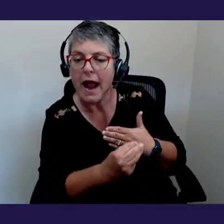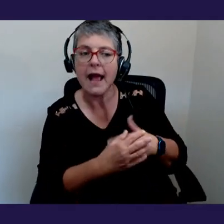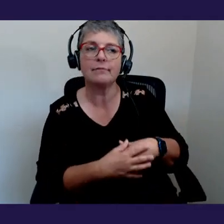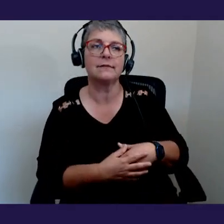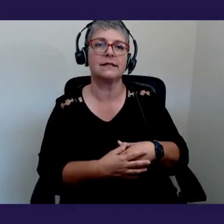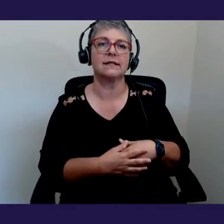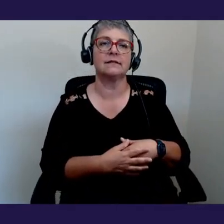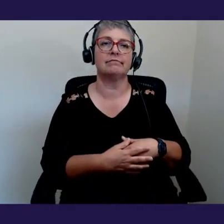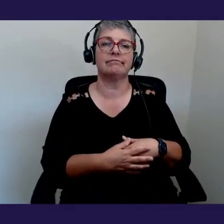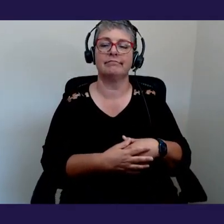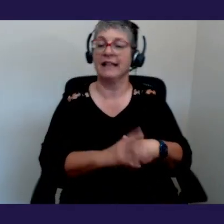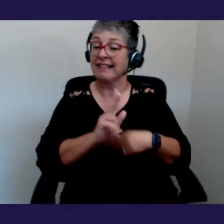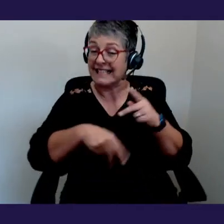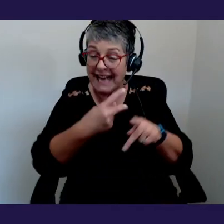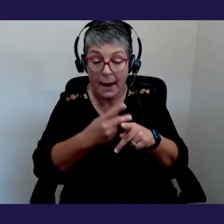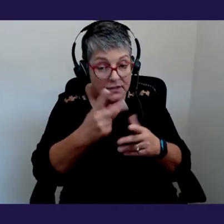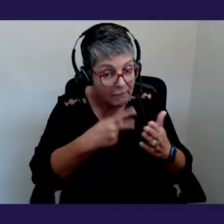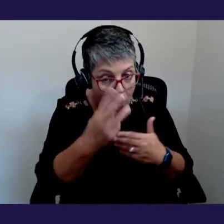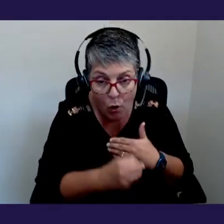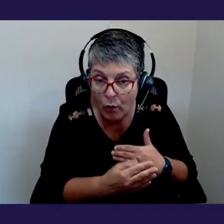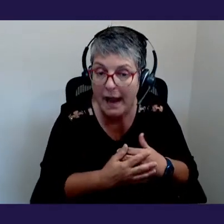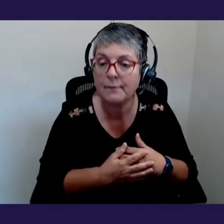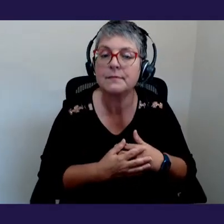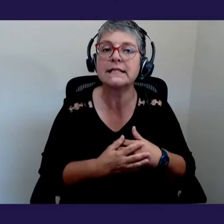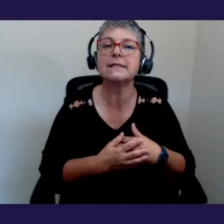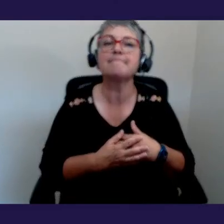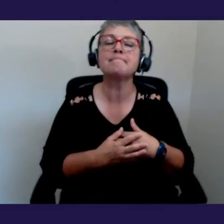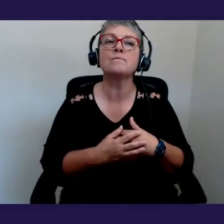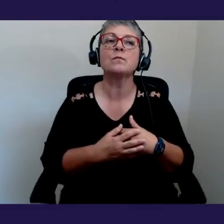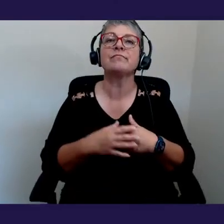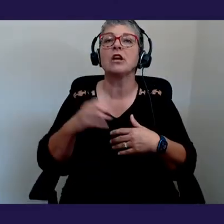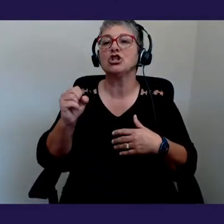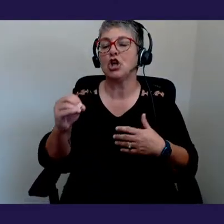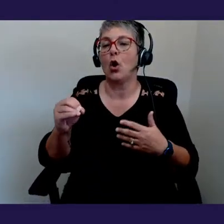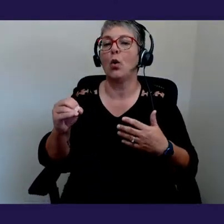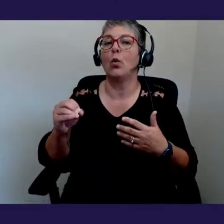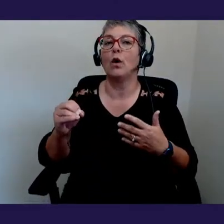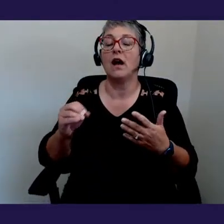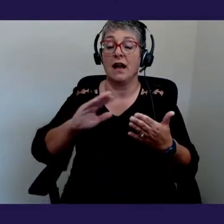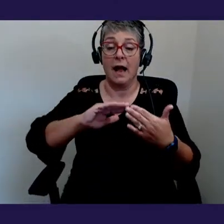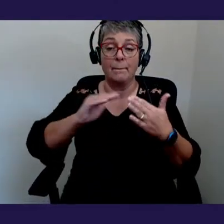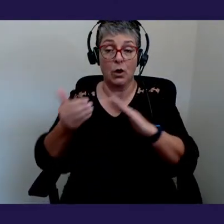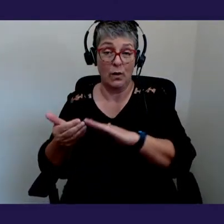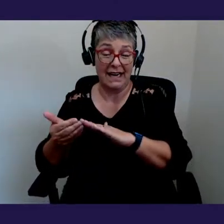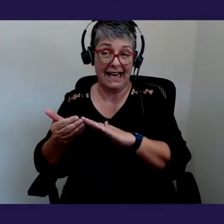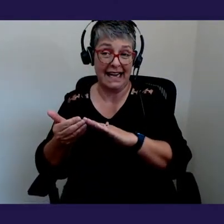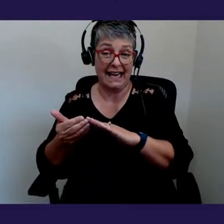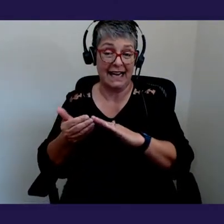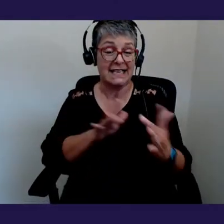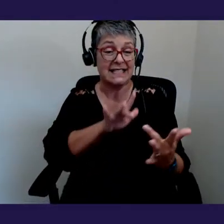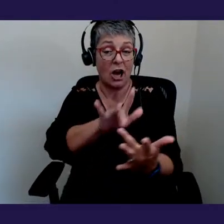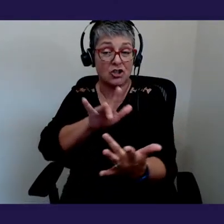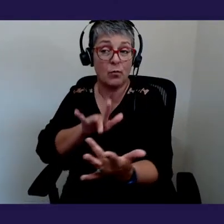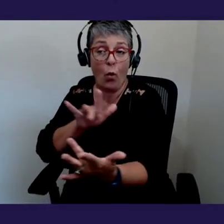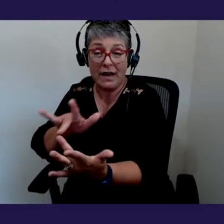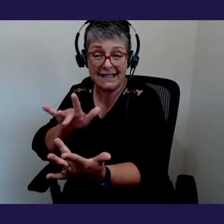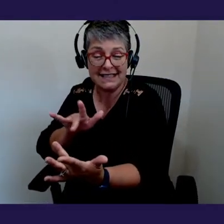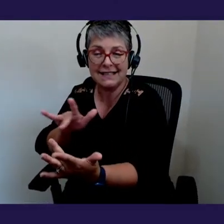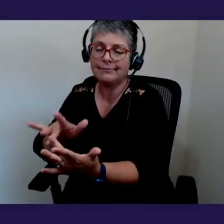like, et cetera. So the community touch points that Joe was just alluding to are going to vary in different locations. So I